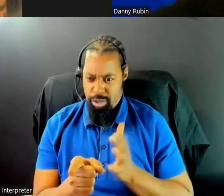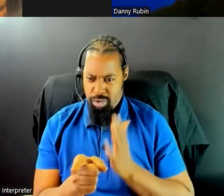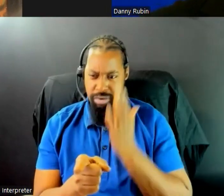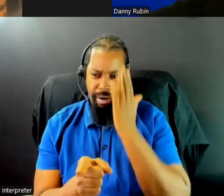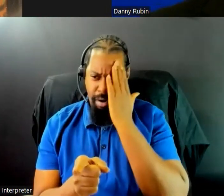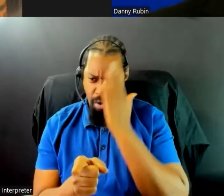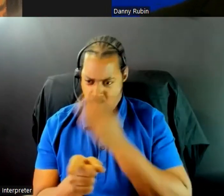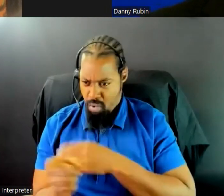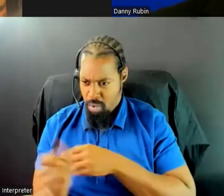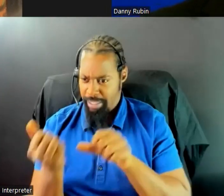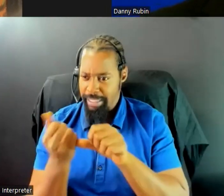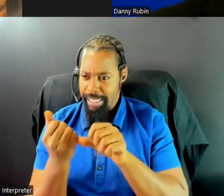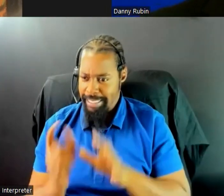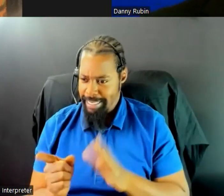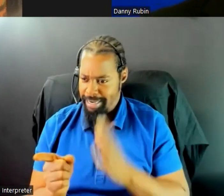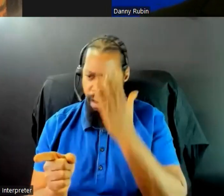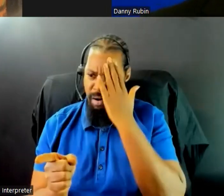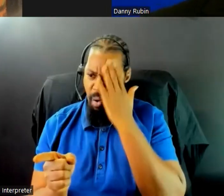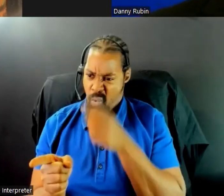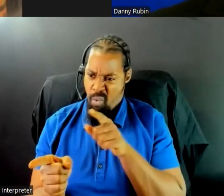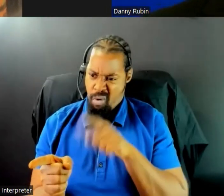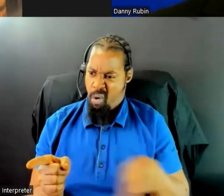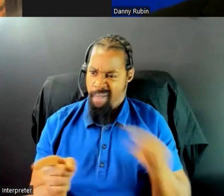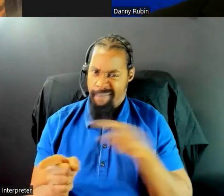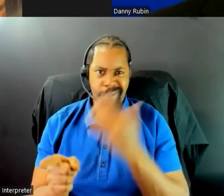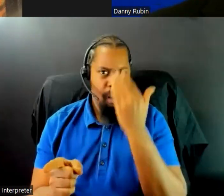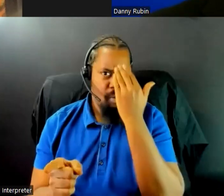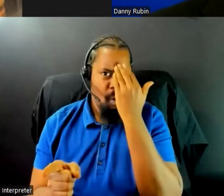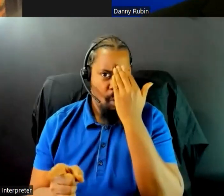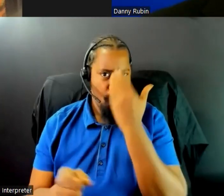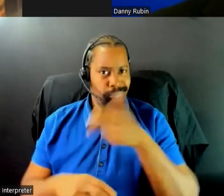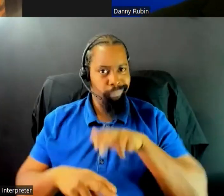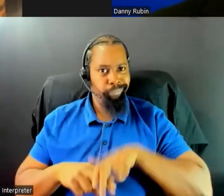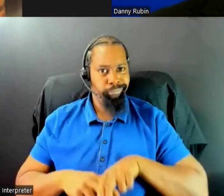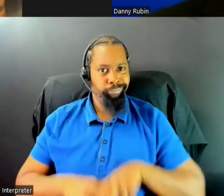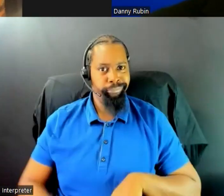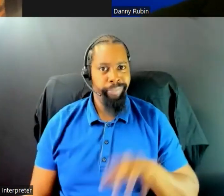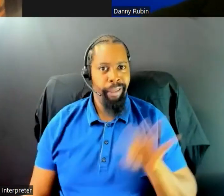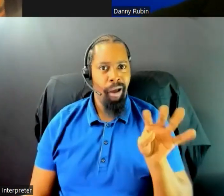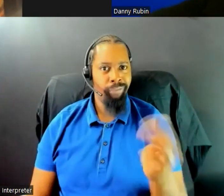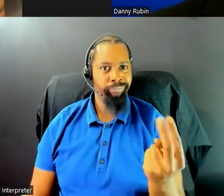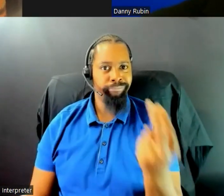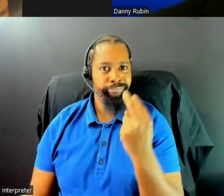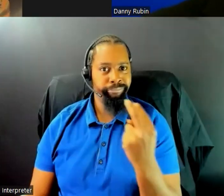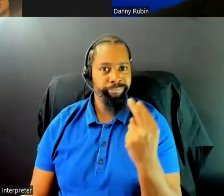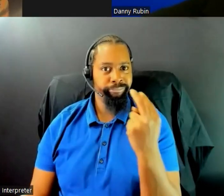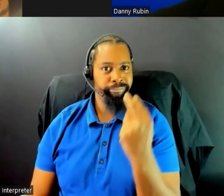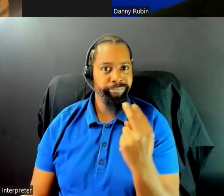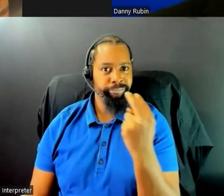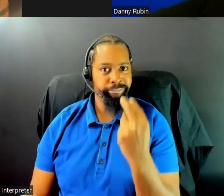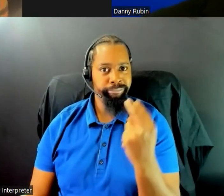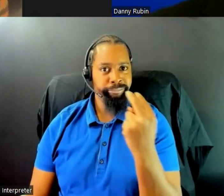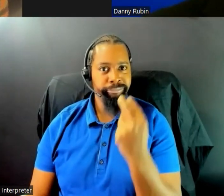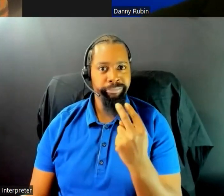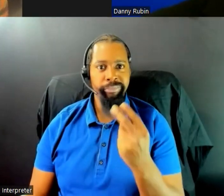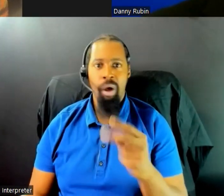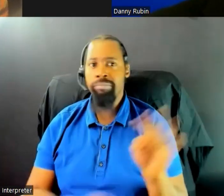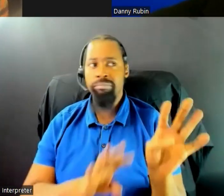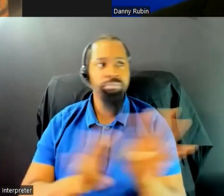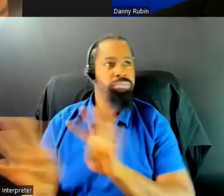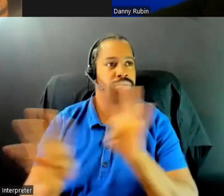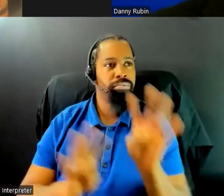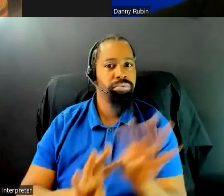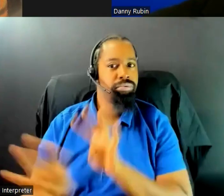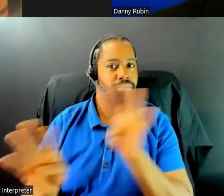recognized everyone and they saw me sitting there and I kept on sitting and then they all came back and it